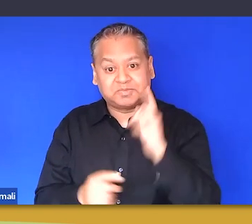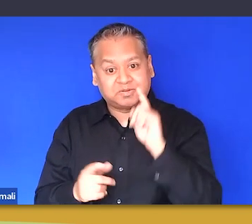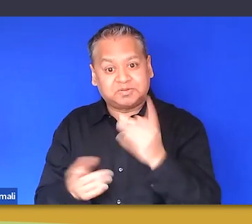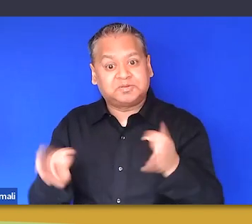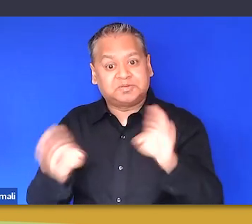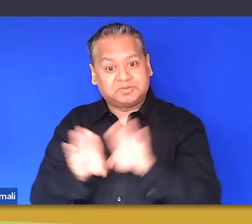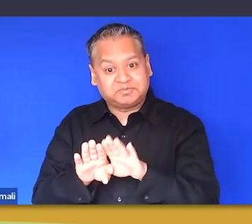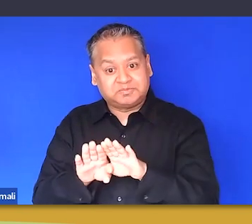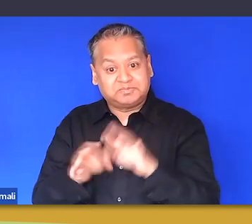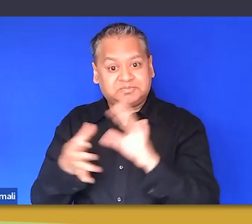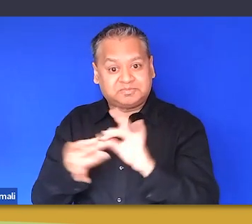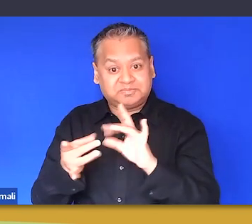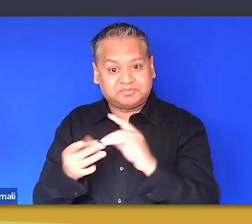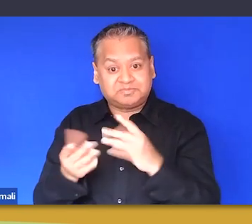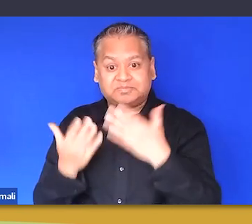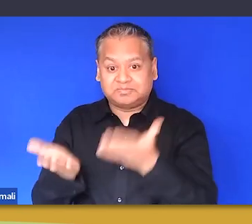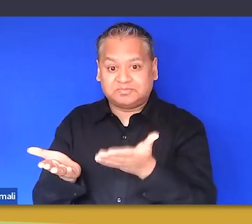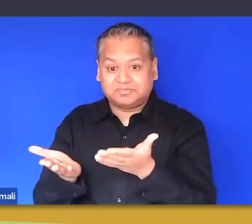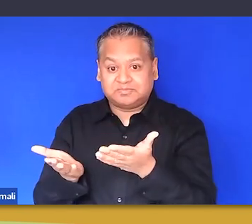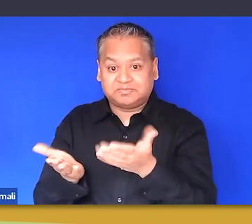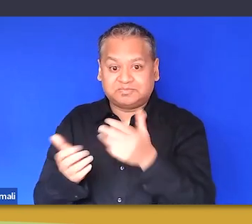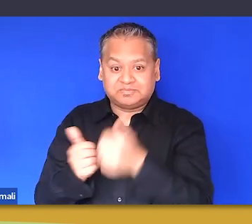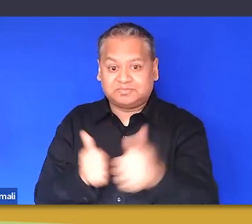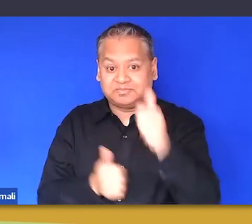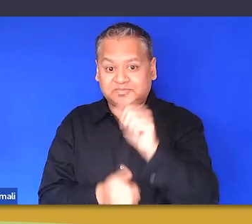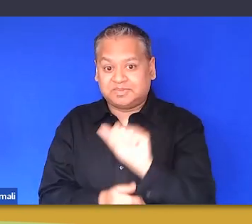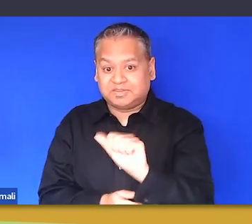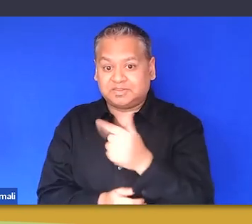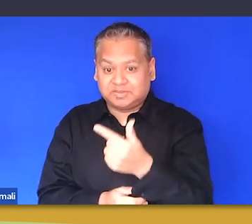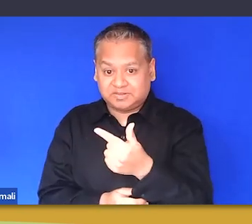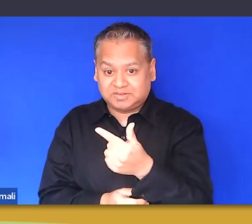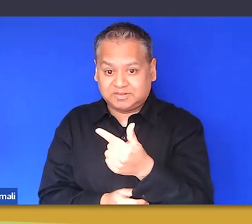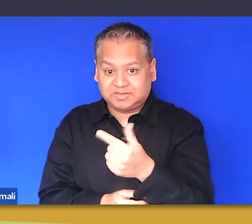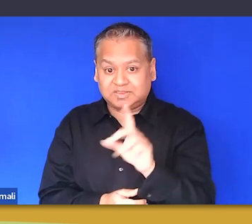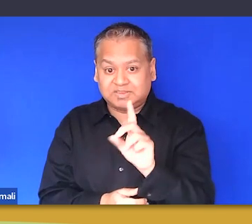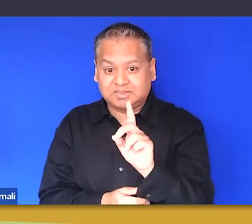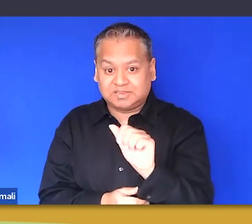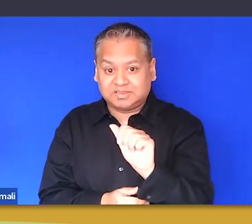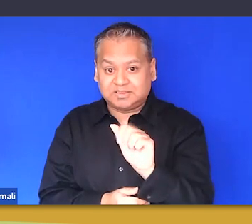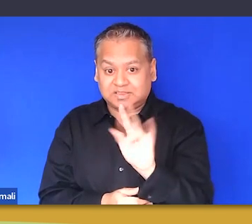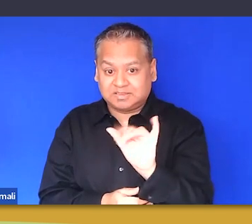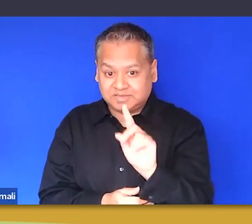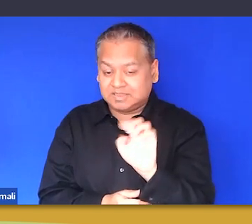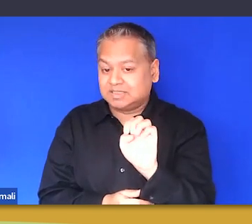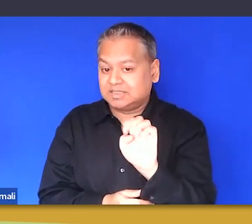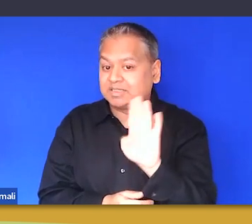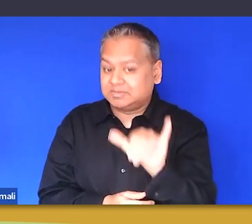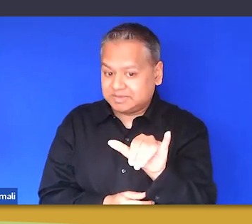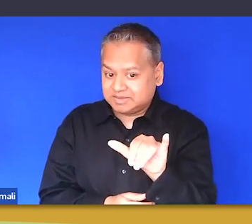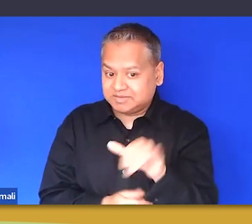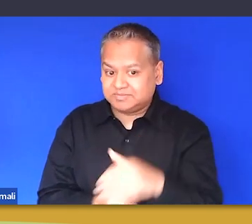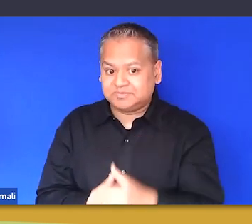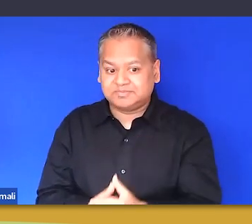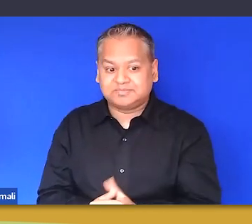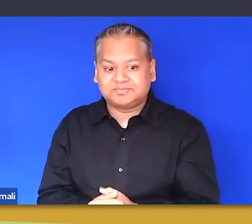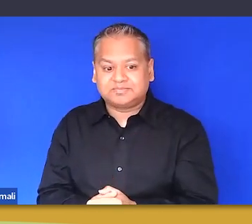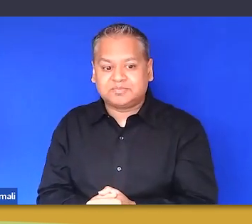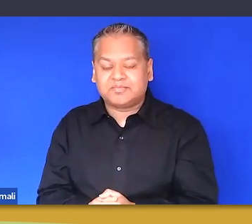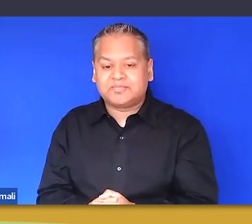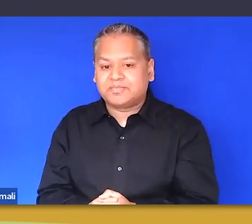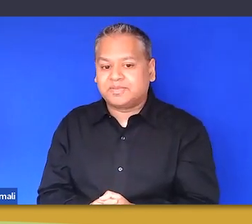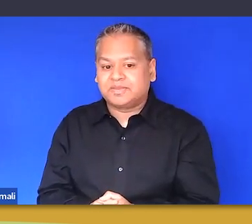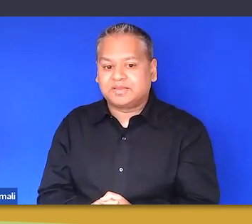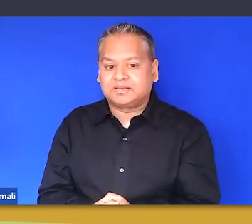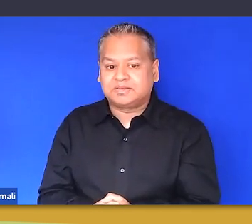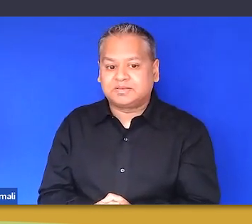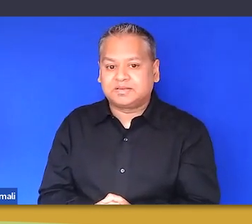close. Thank you, everyone. Thank you so much, Hassan, and congratulations to all our champions of anti-racism on your awards and